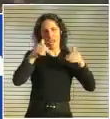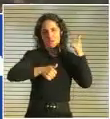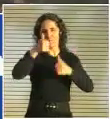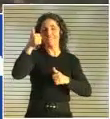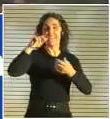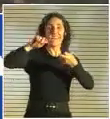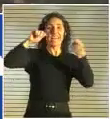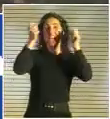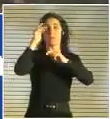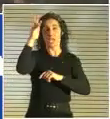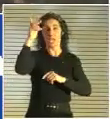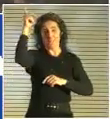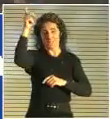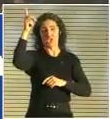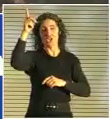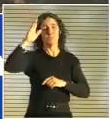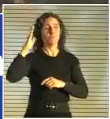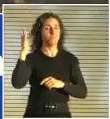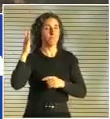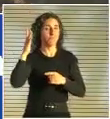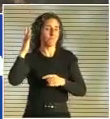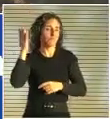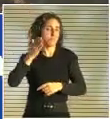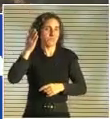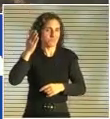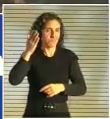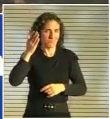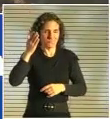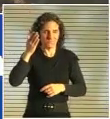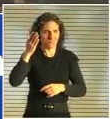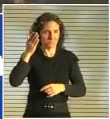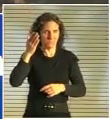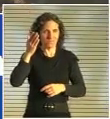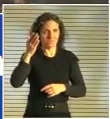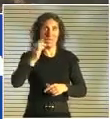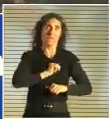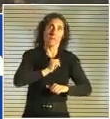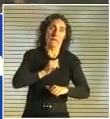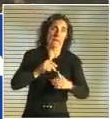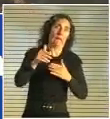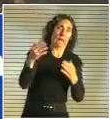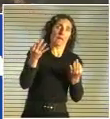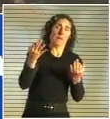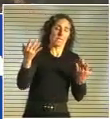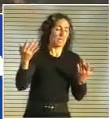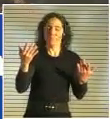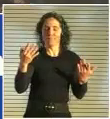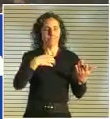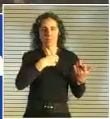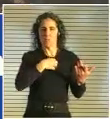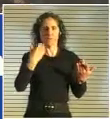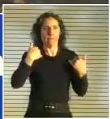not something we can wait to see if it's happening. It's already there. We see supply chain interruptions.